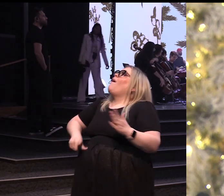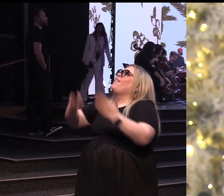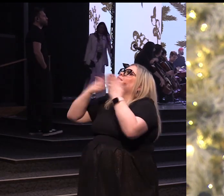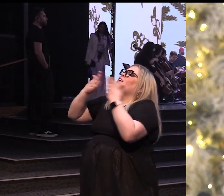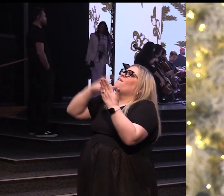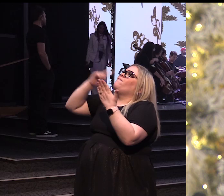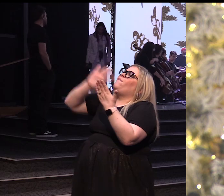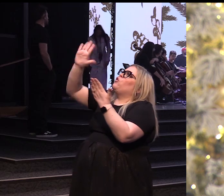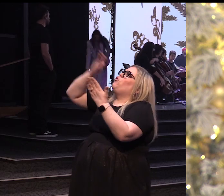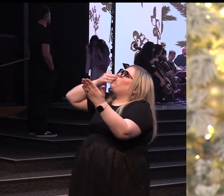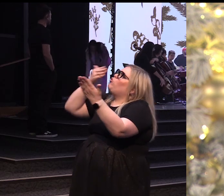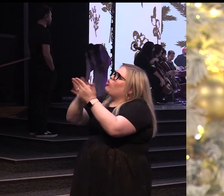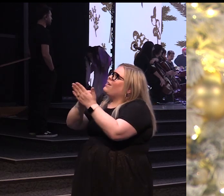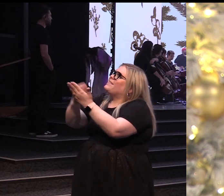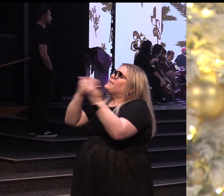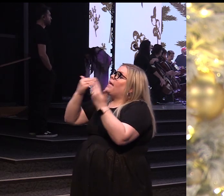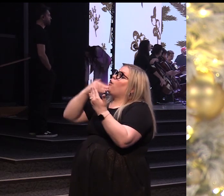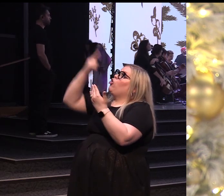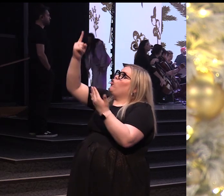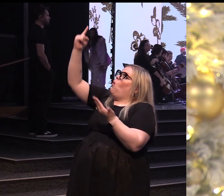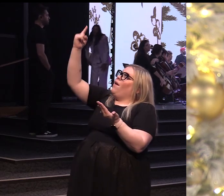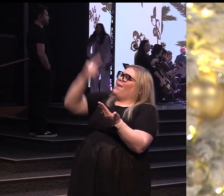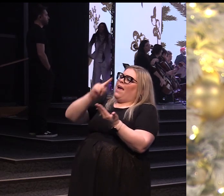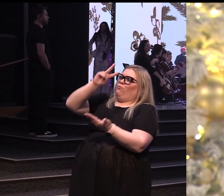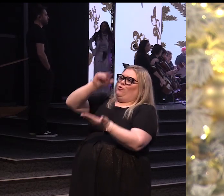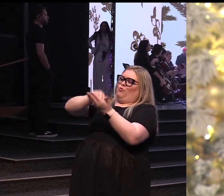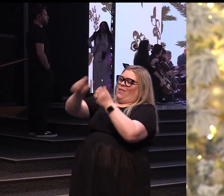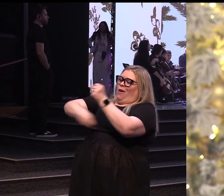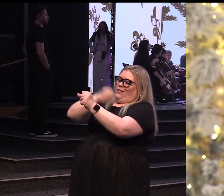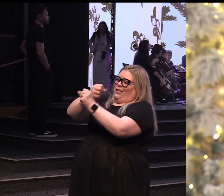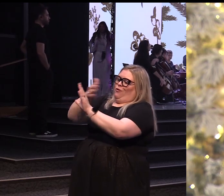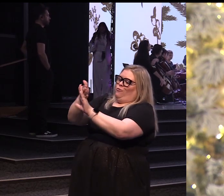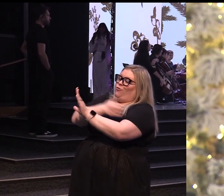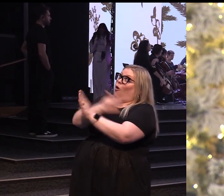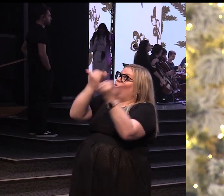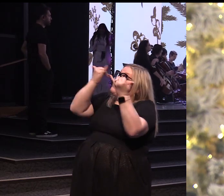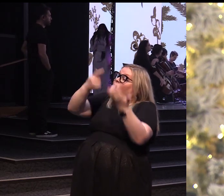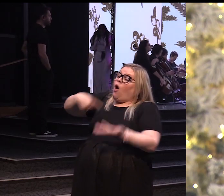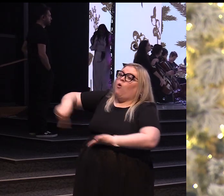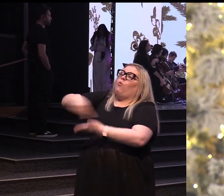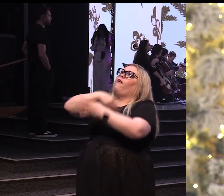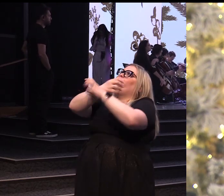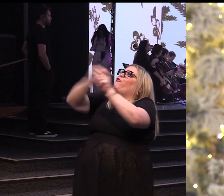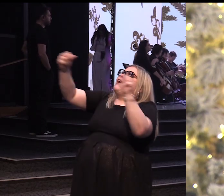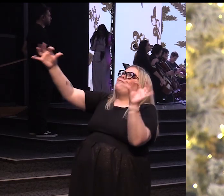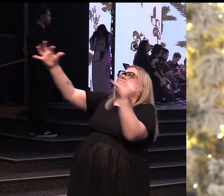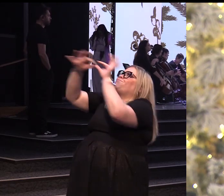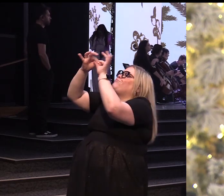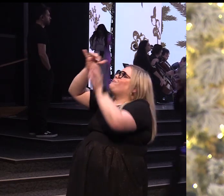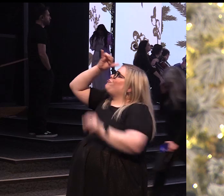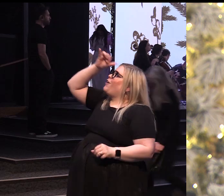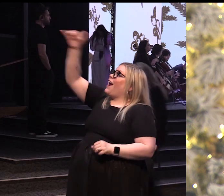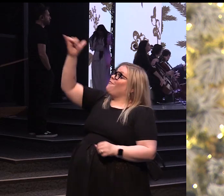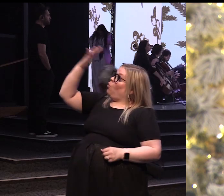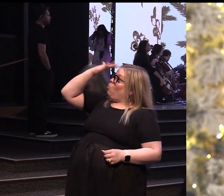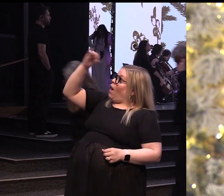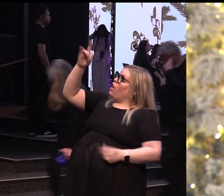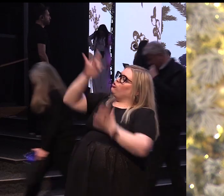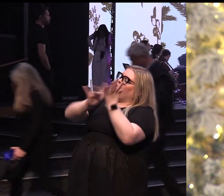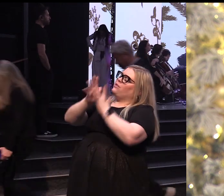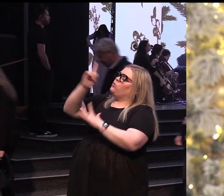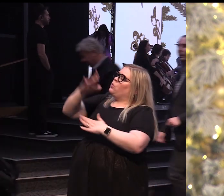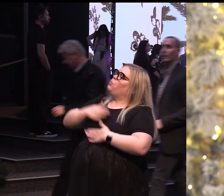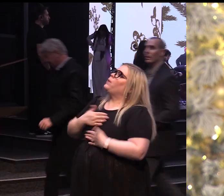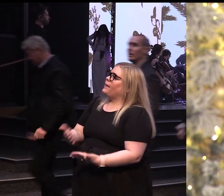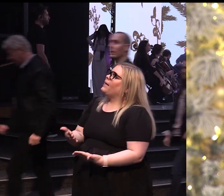for your goodness. Thank you that you came 2,000 years ago to set us free, and we are now with you forever because of what you did, Jesus. Thank